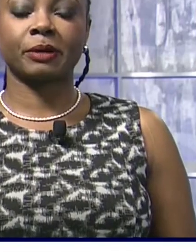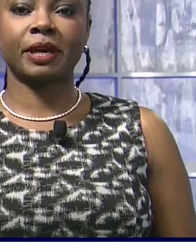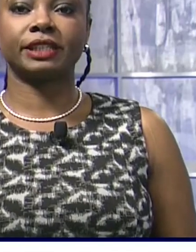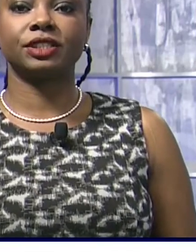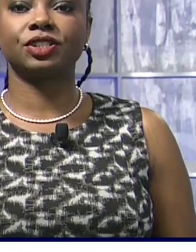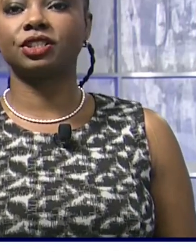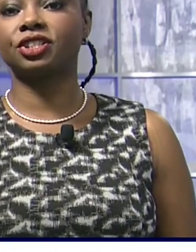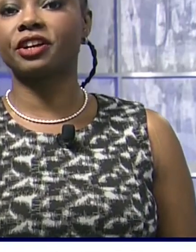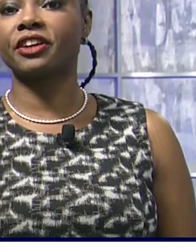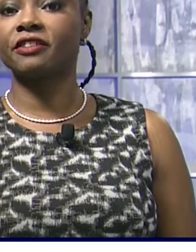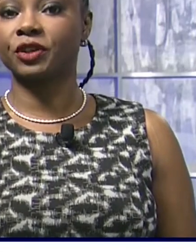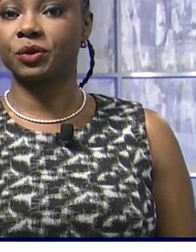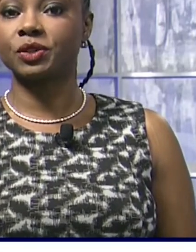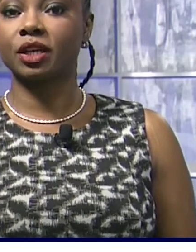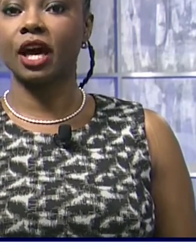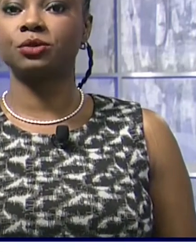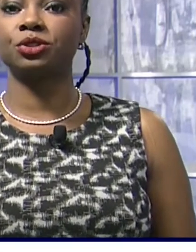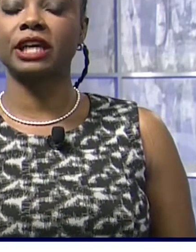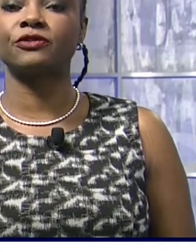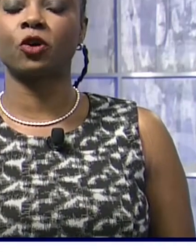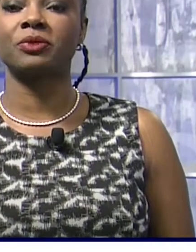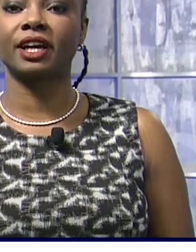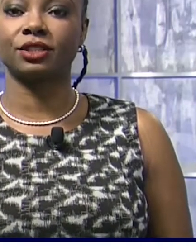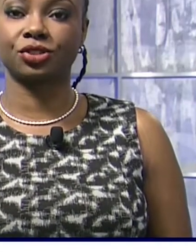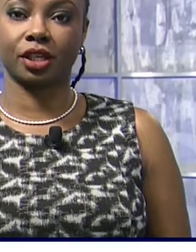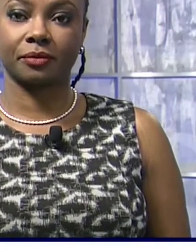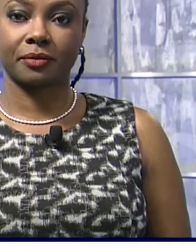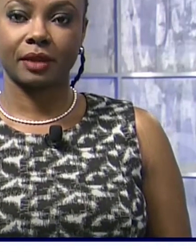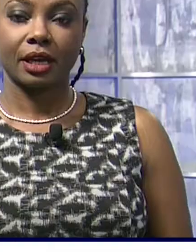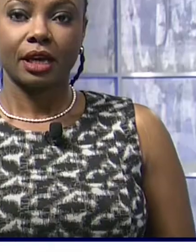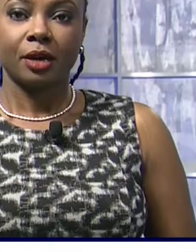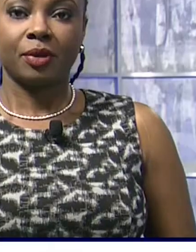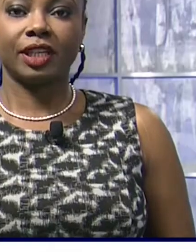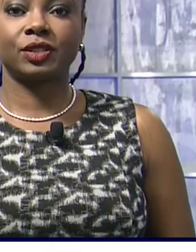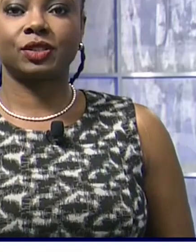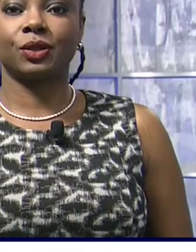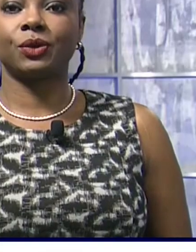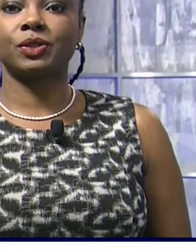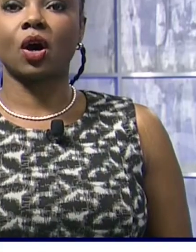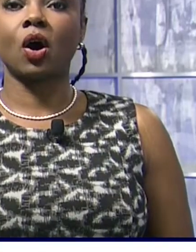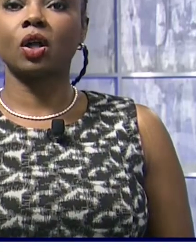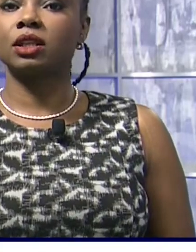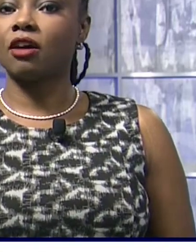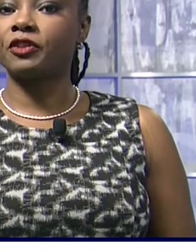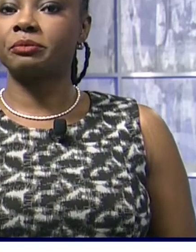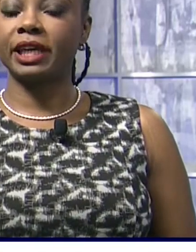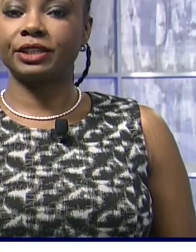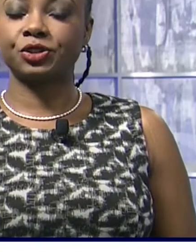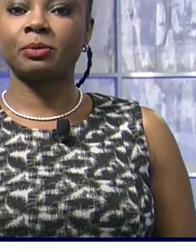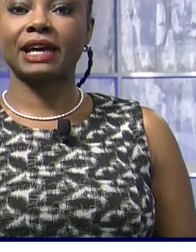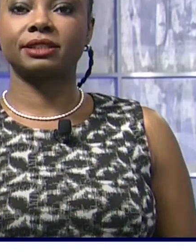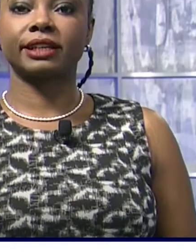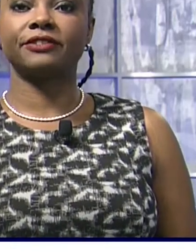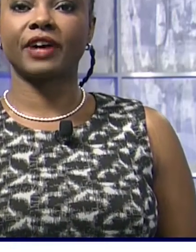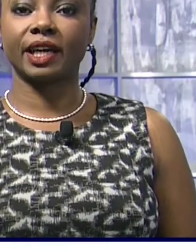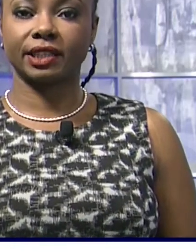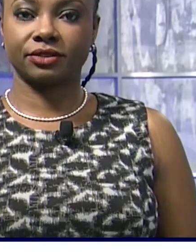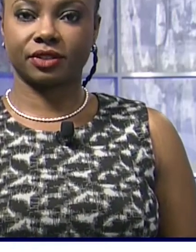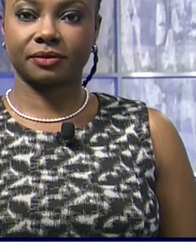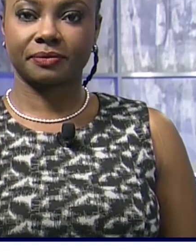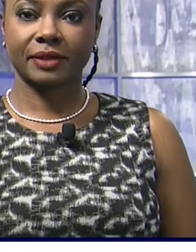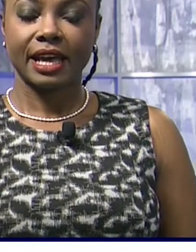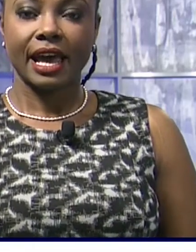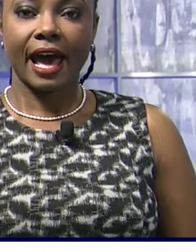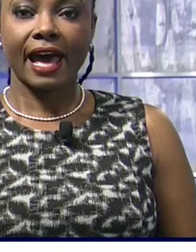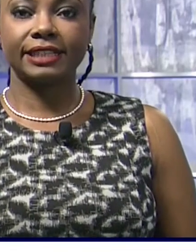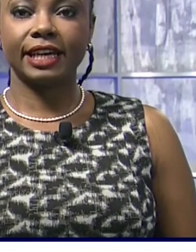ideas as Barbadians share their views on how to transform the country. Police to use all lawful means to battle gun